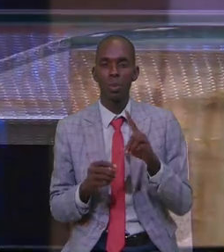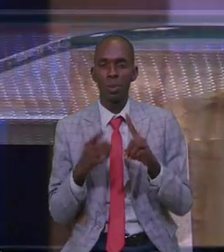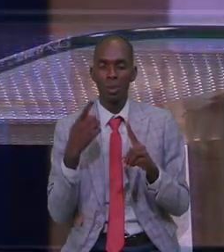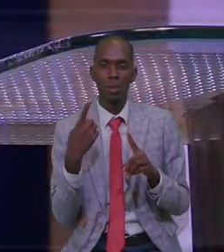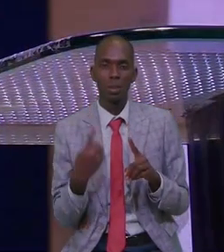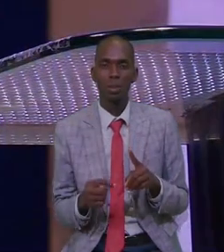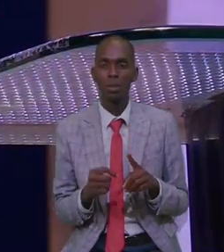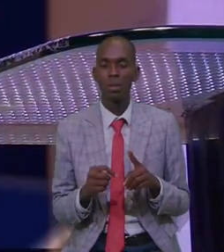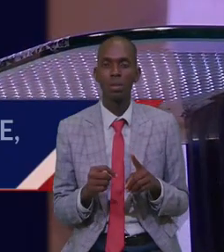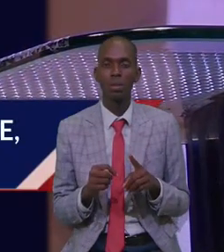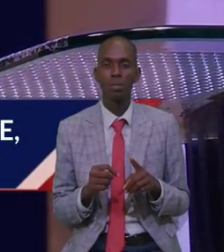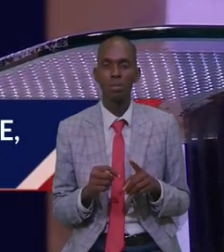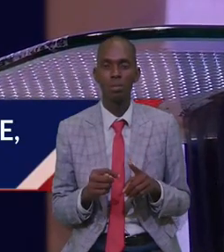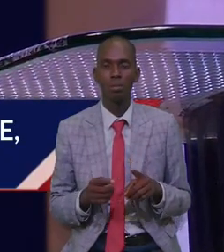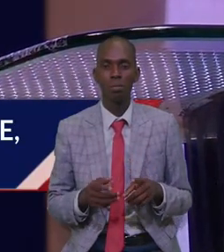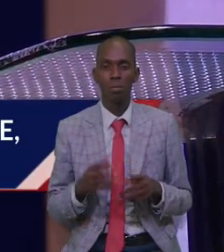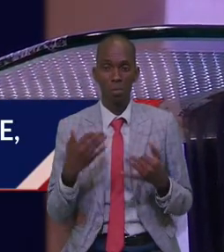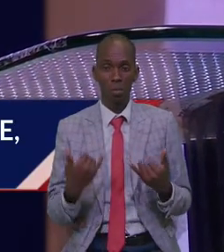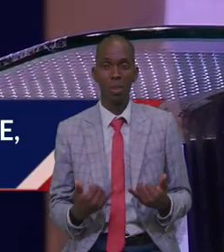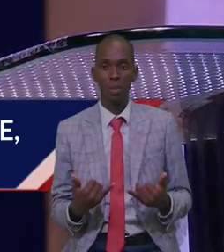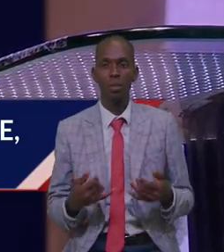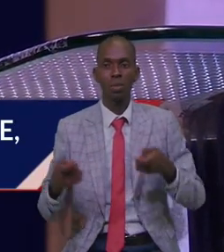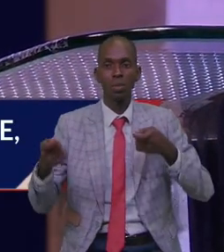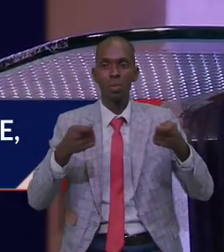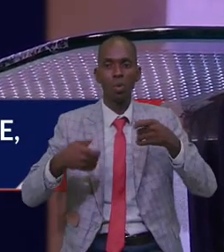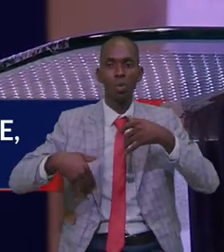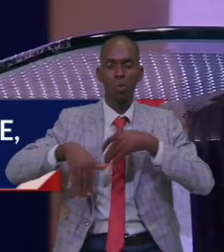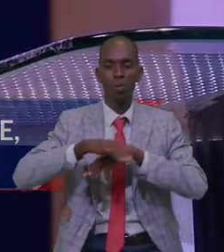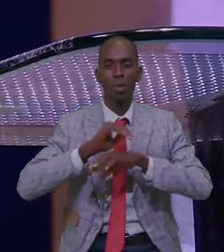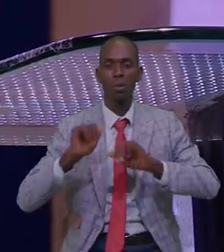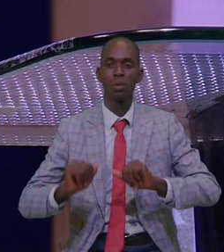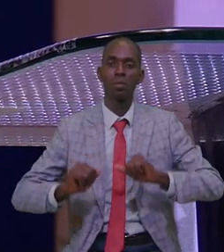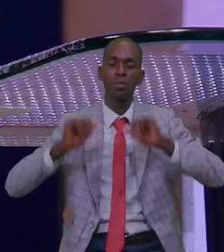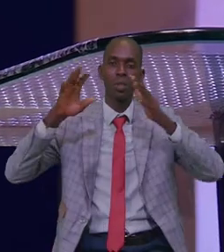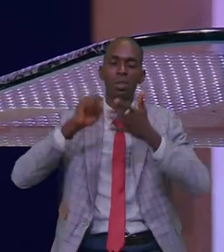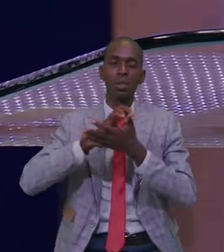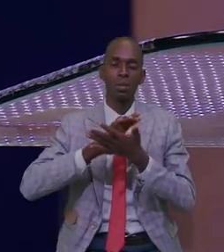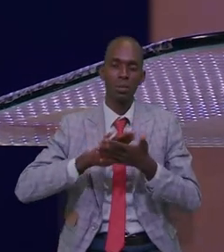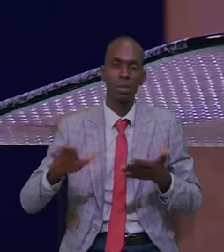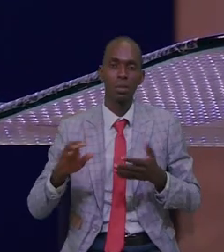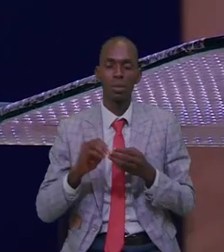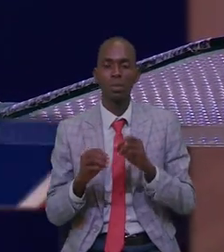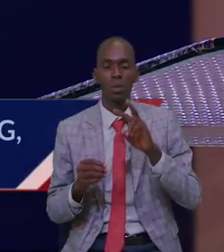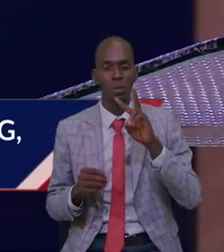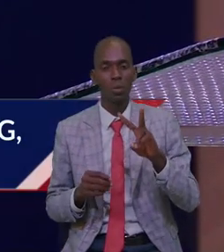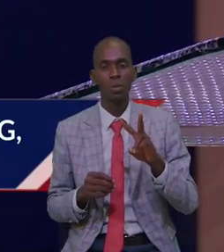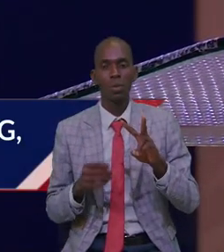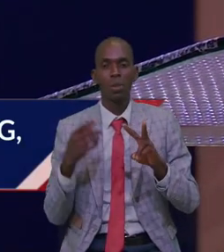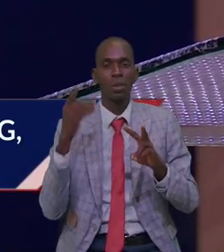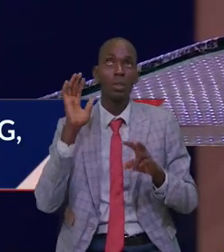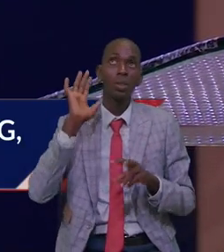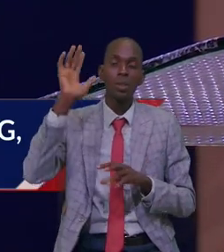dominion over submissive sanctified stones. Number two, the prophetic dominion